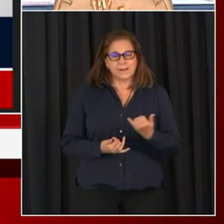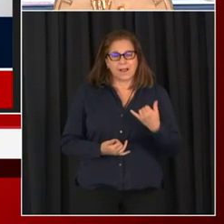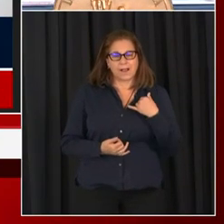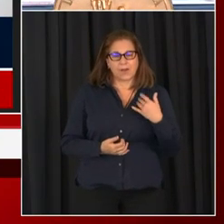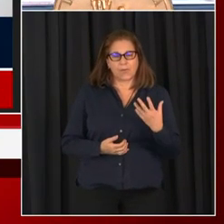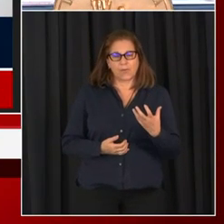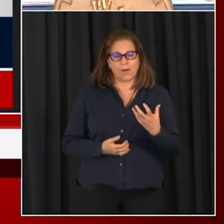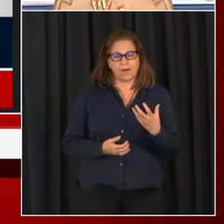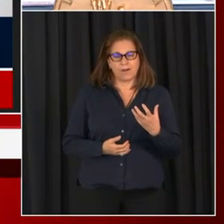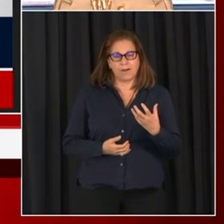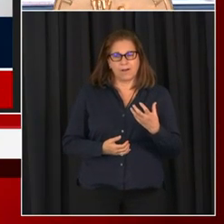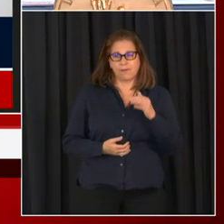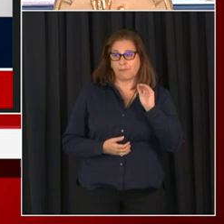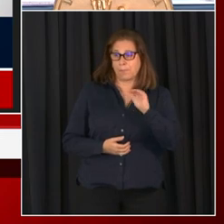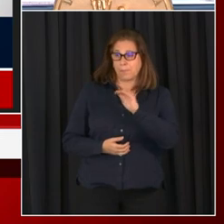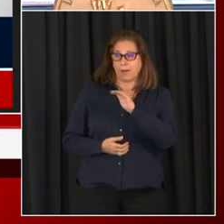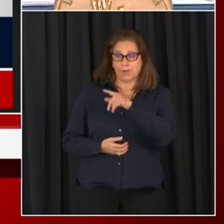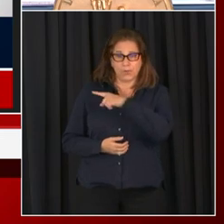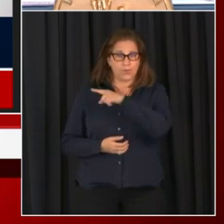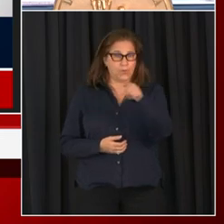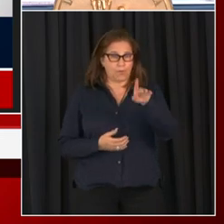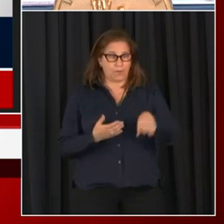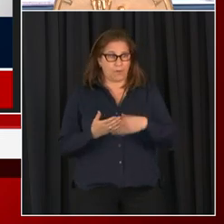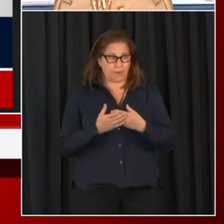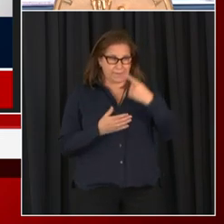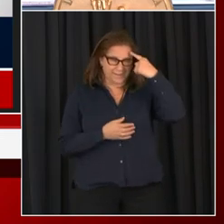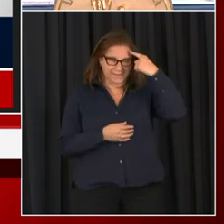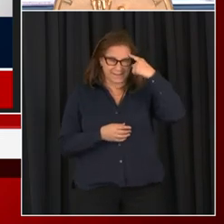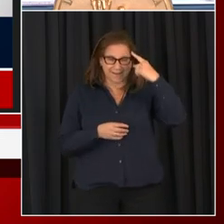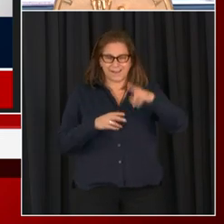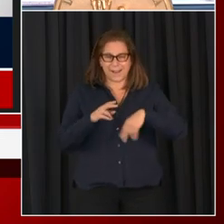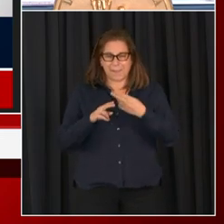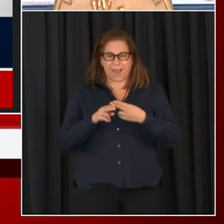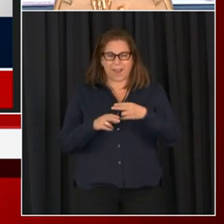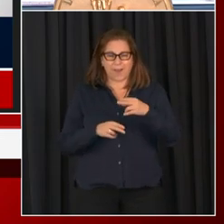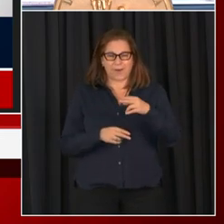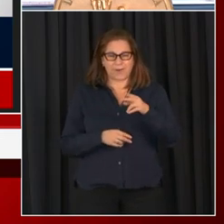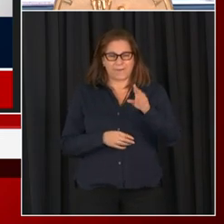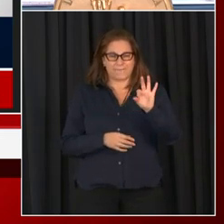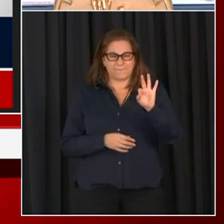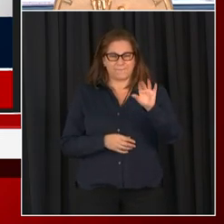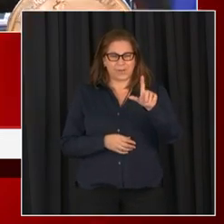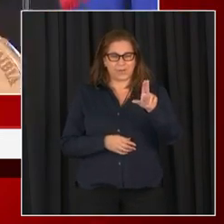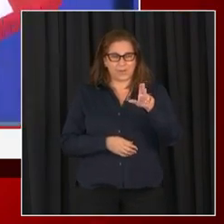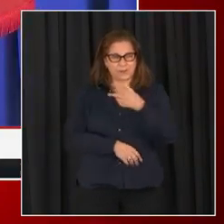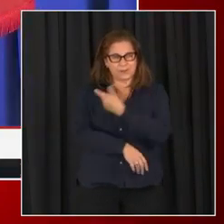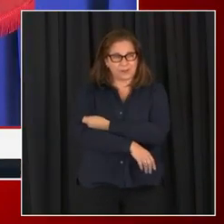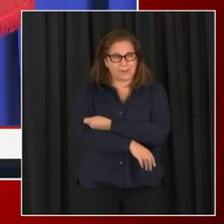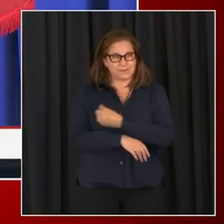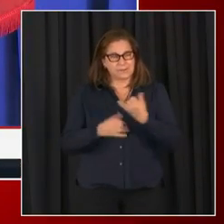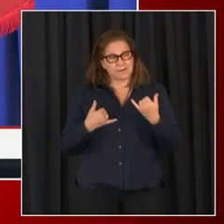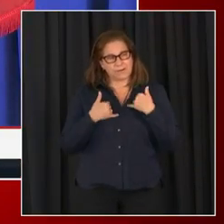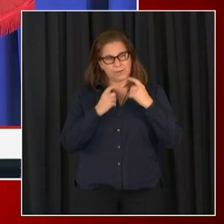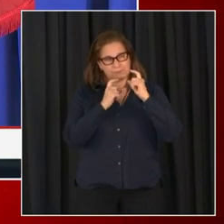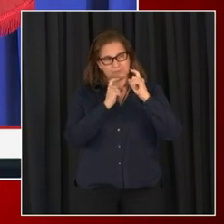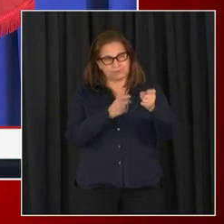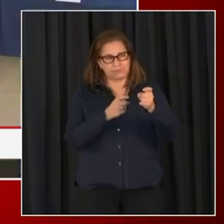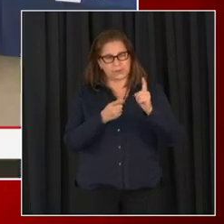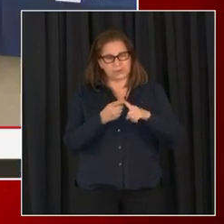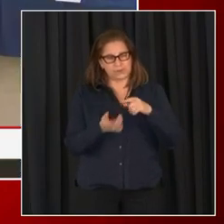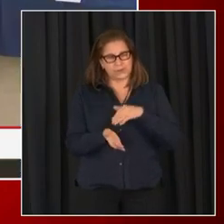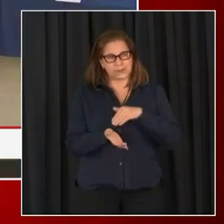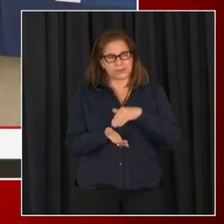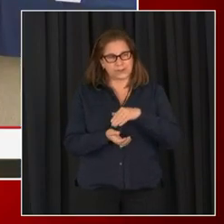shot, or perhaps I should ask Dr. Nesbitt to remind everybody about their flu shot. Sure. So we've been emphasizing